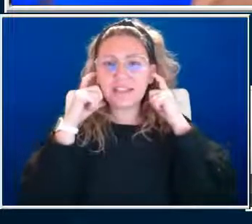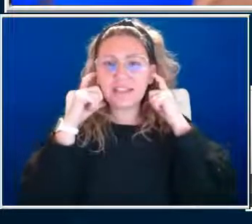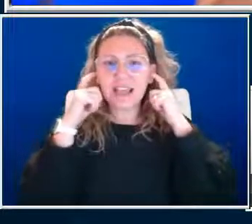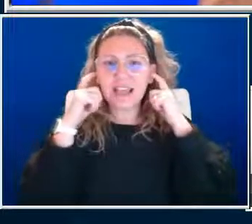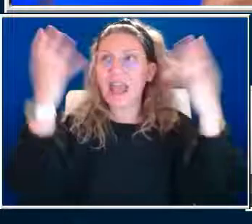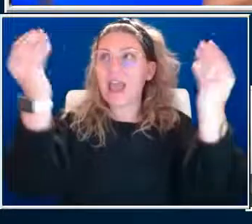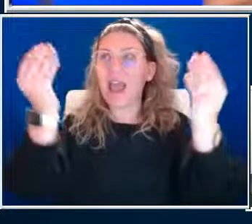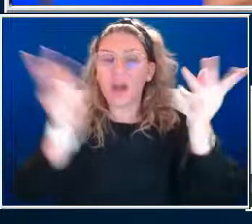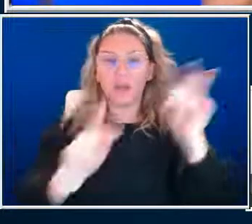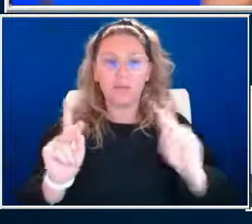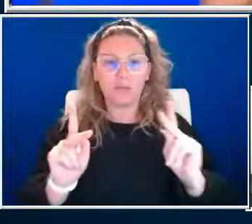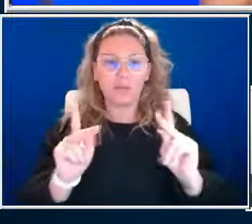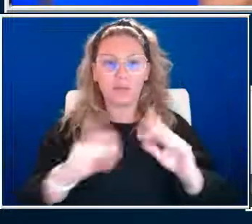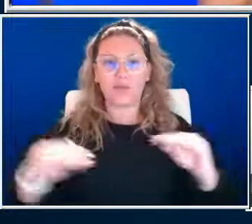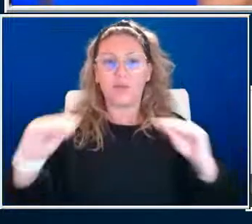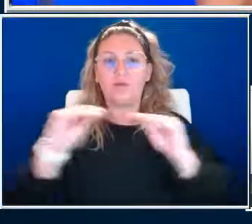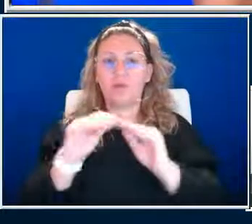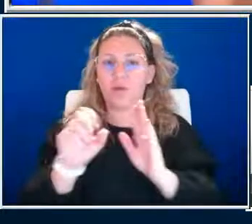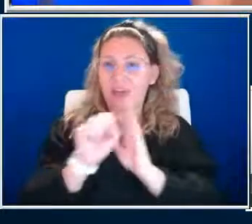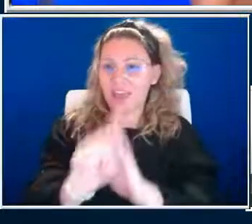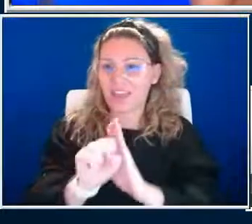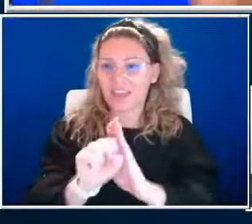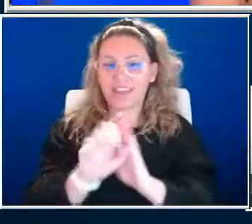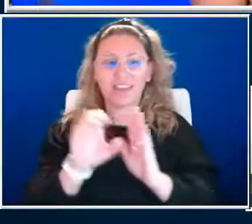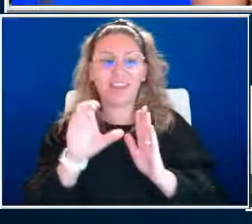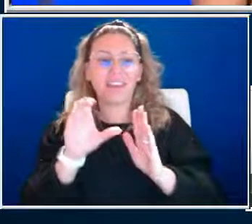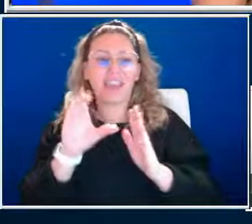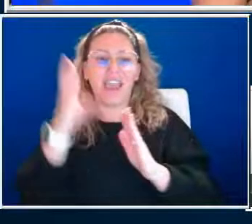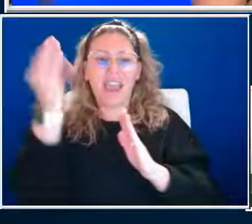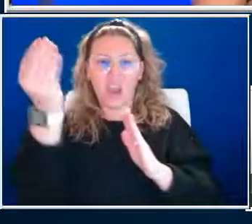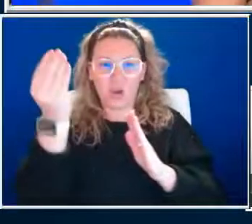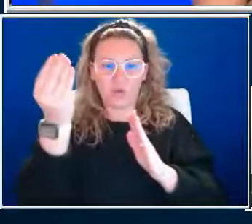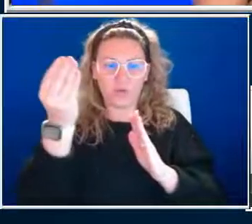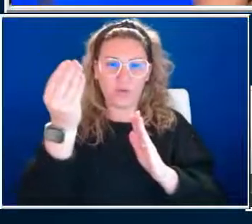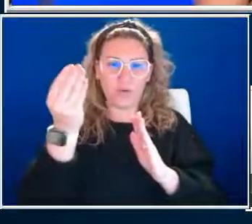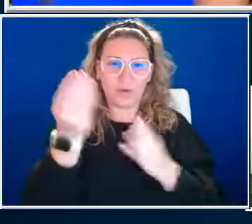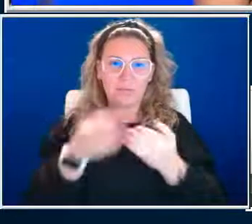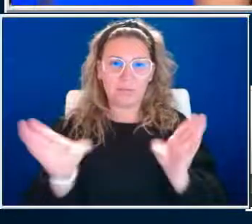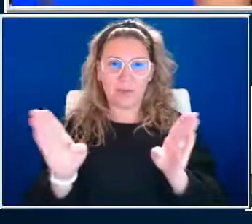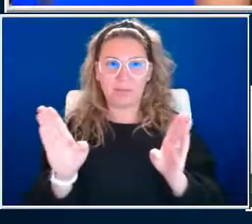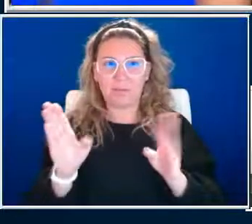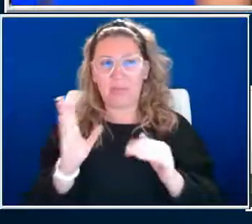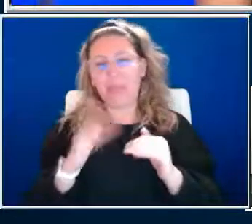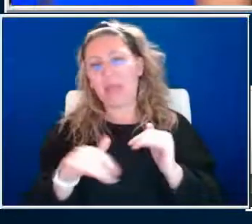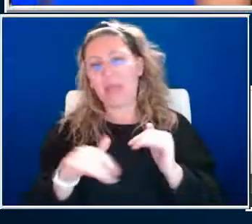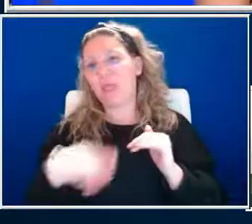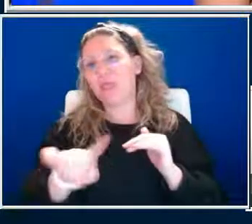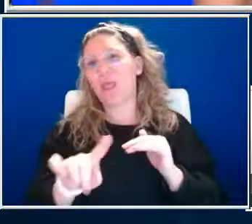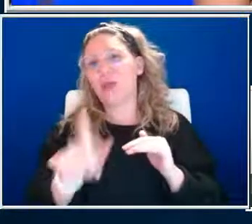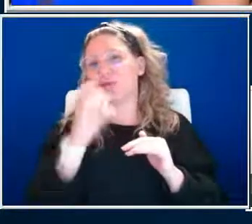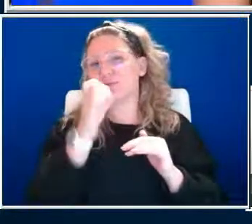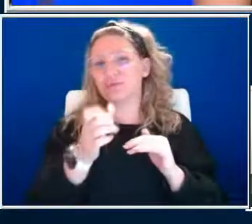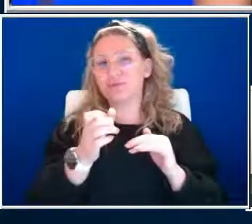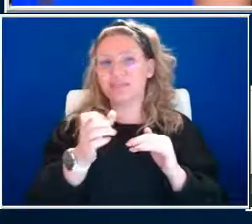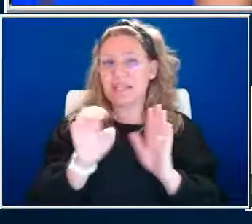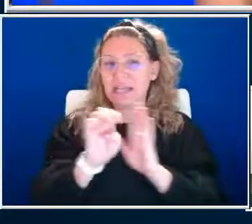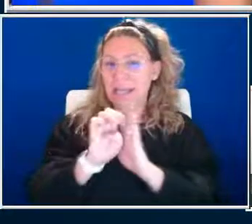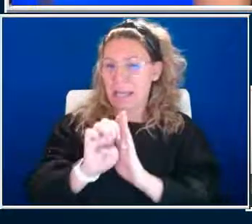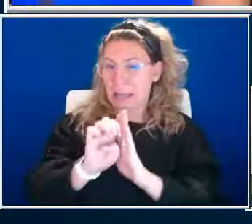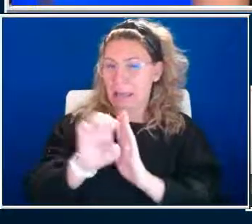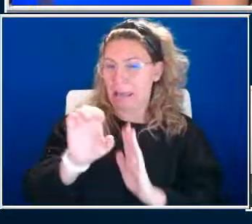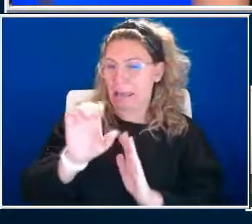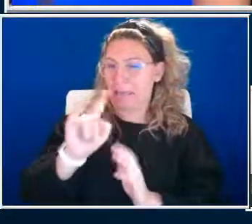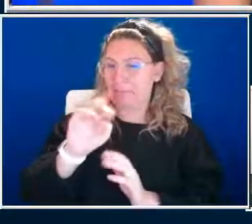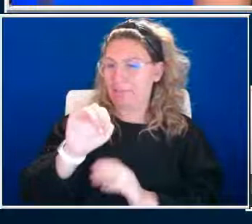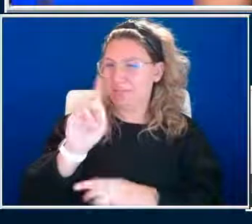more ethically in public than those who don't. So walk us through what those results ethically can mean lots of different things,